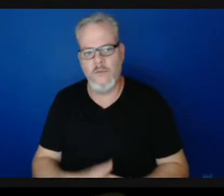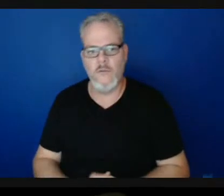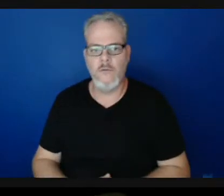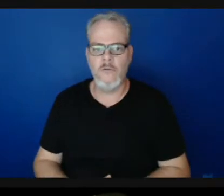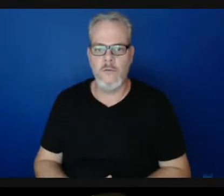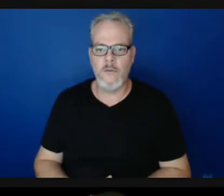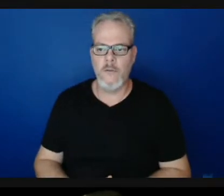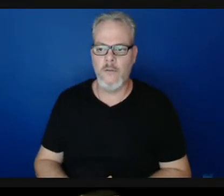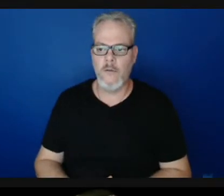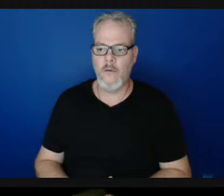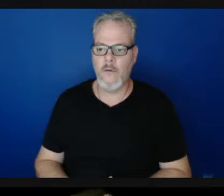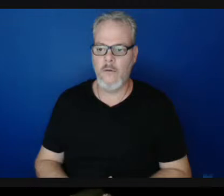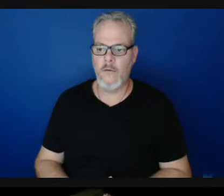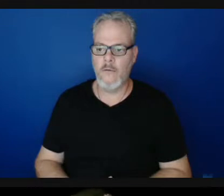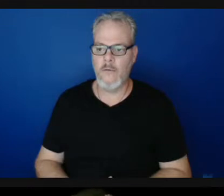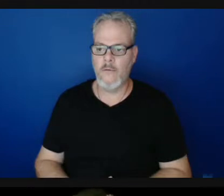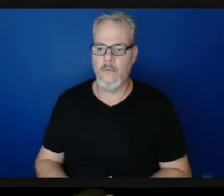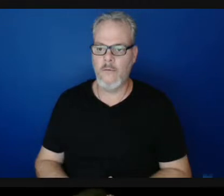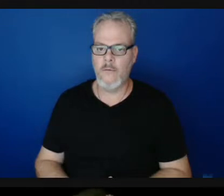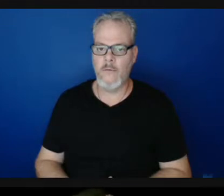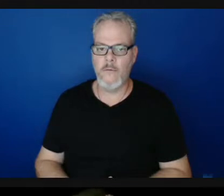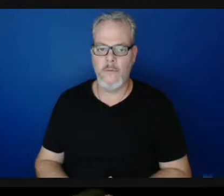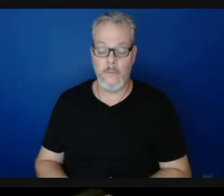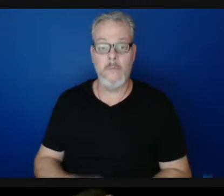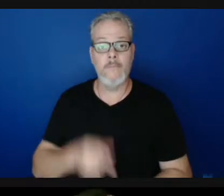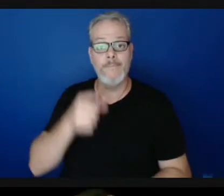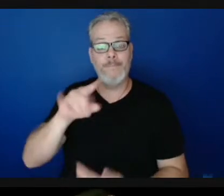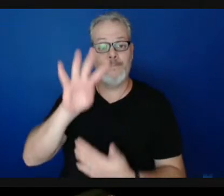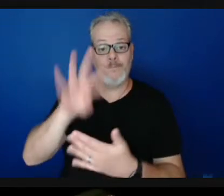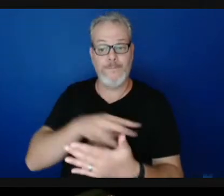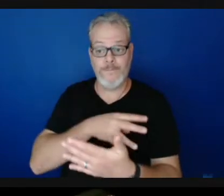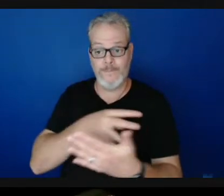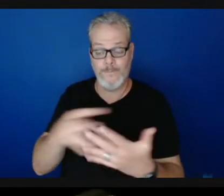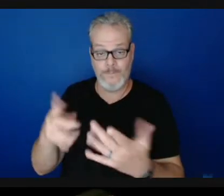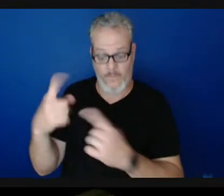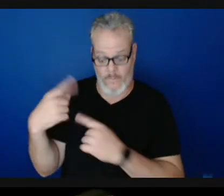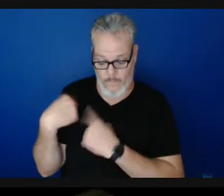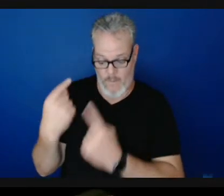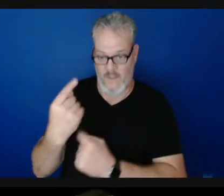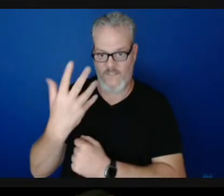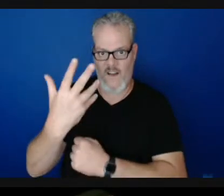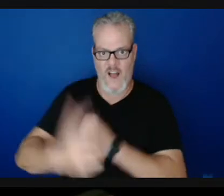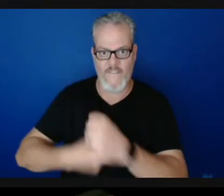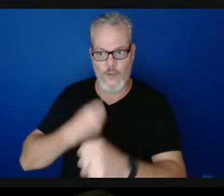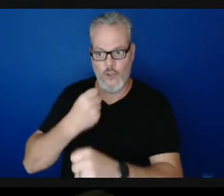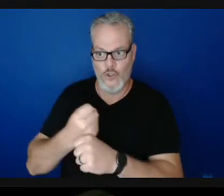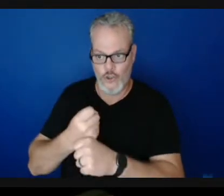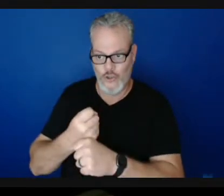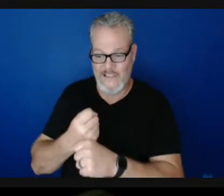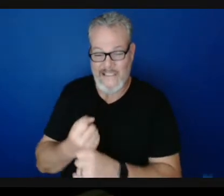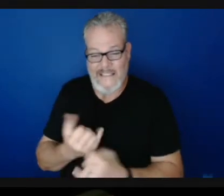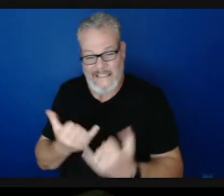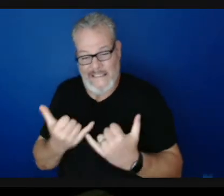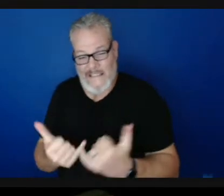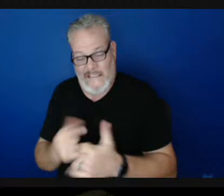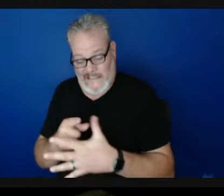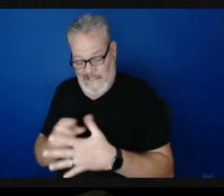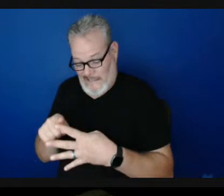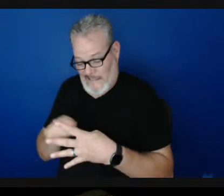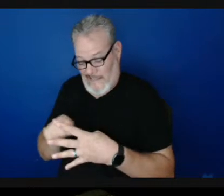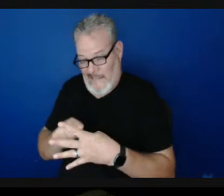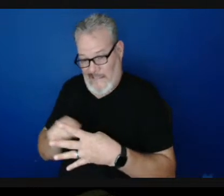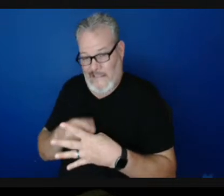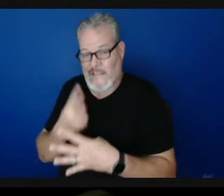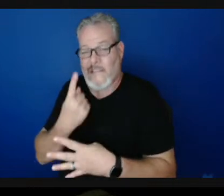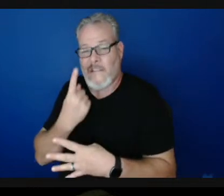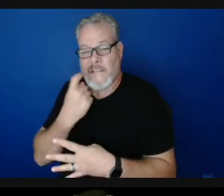So here over the last 5 years, our earthquake counts, and it looks like since we're just in the beginning of this month, that's this lowest little bar